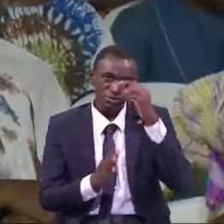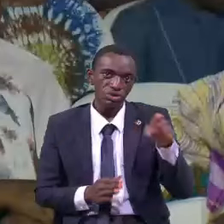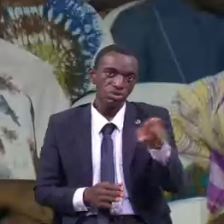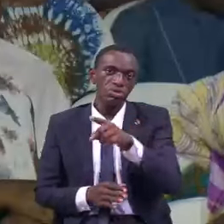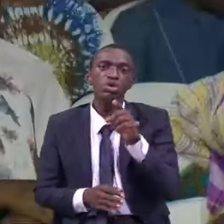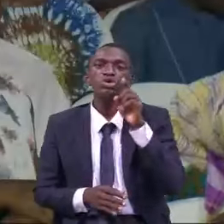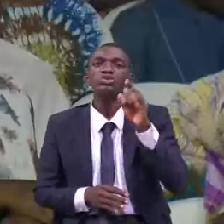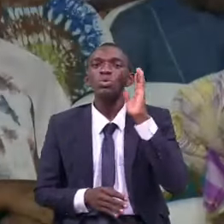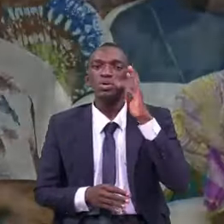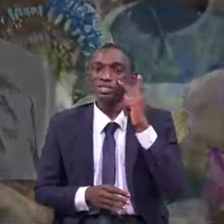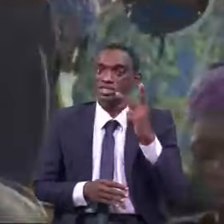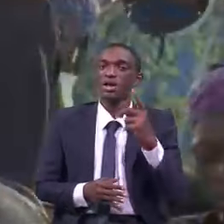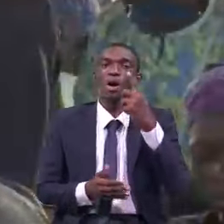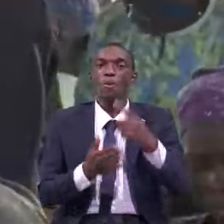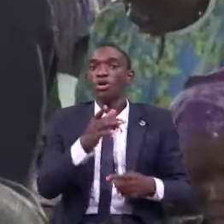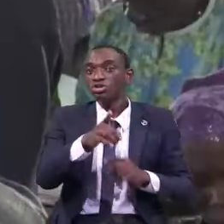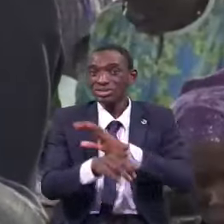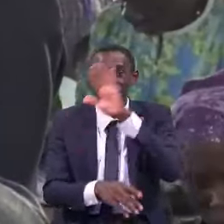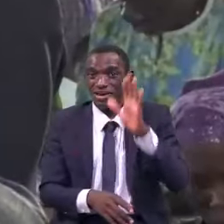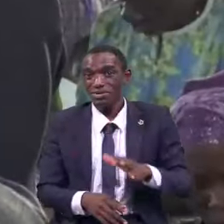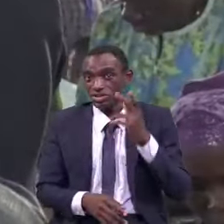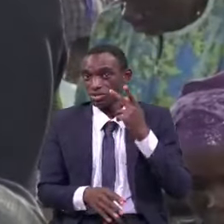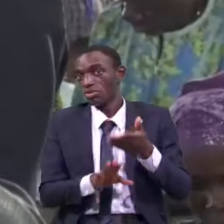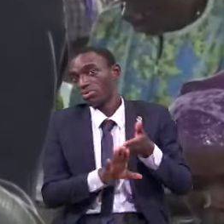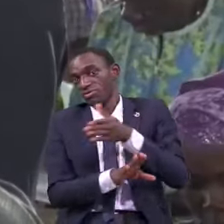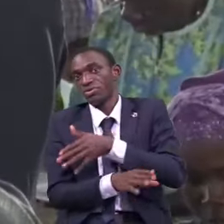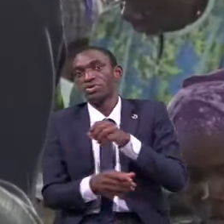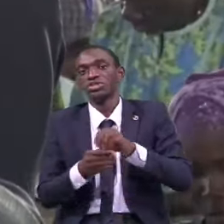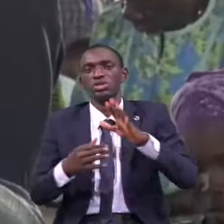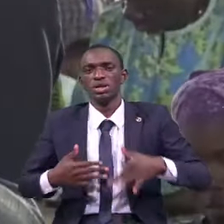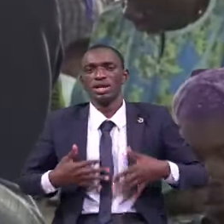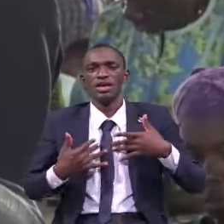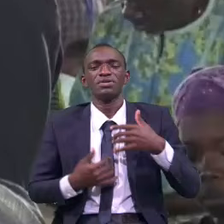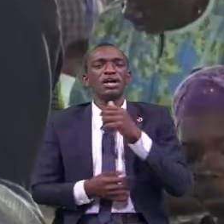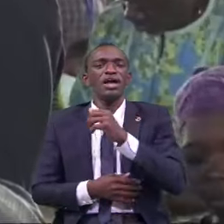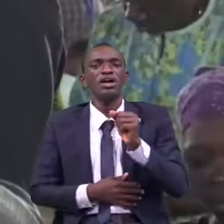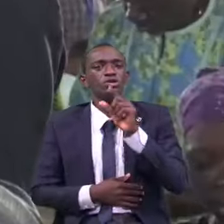in your life. La touche sera définitive. A definite touch.